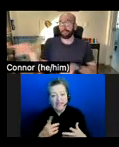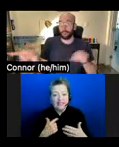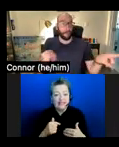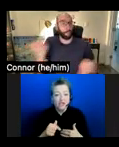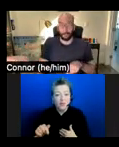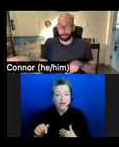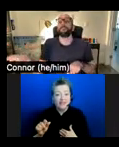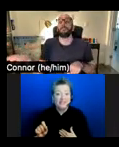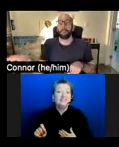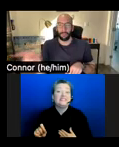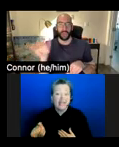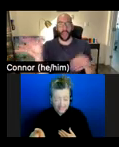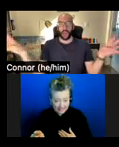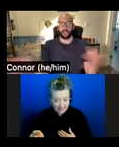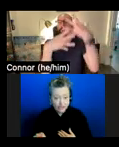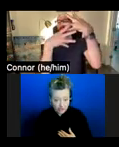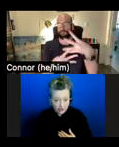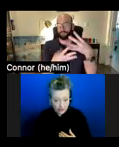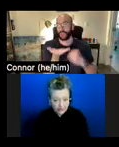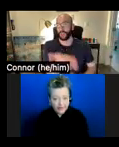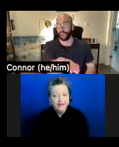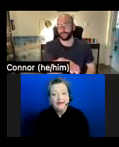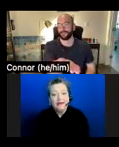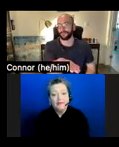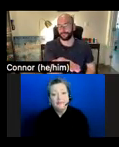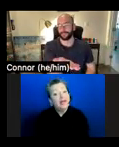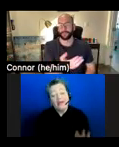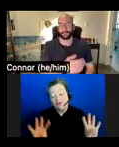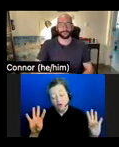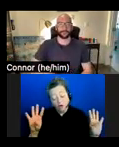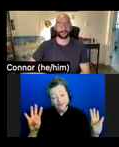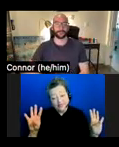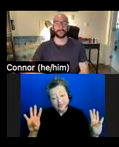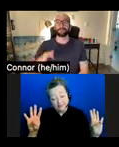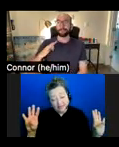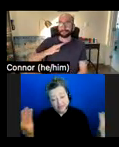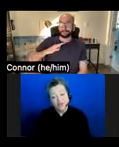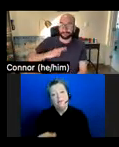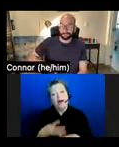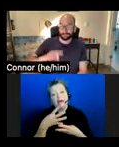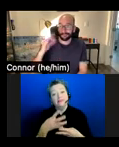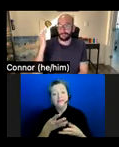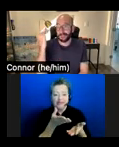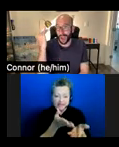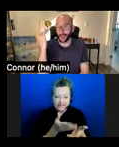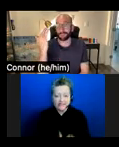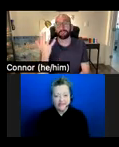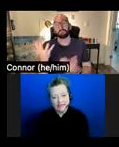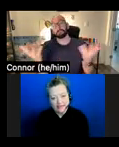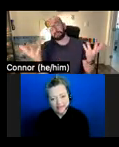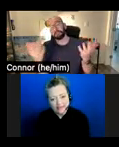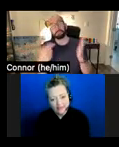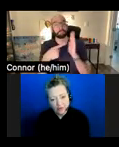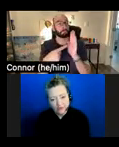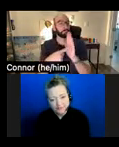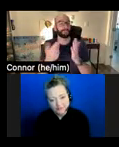it's anything that you have clicked sent to. And that all of your sent messages are compiled in